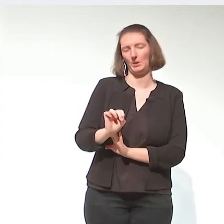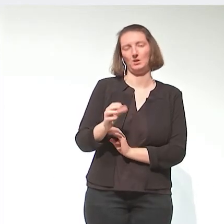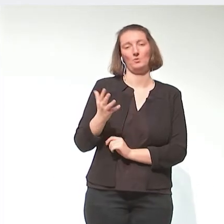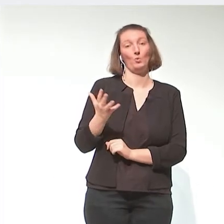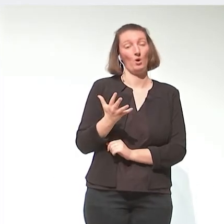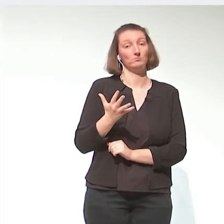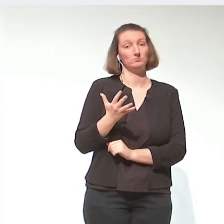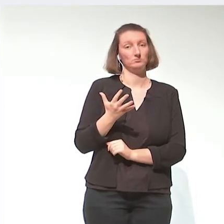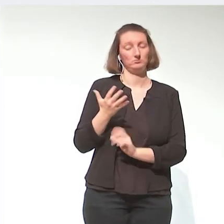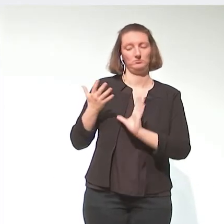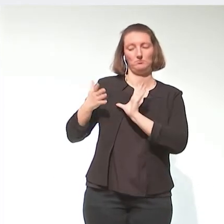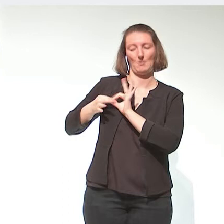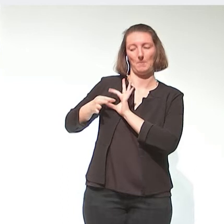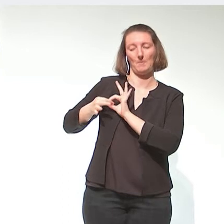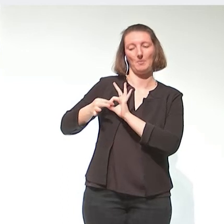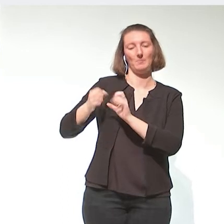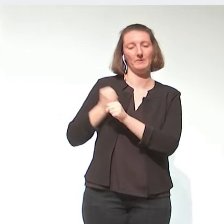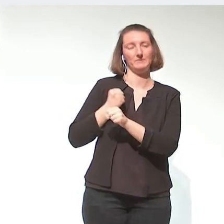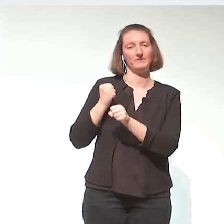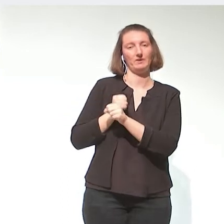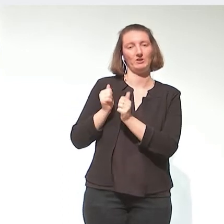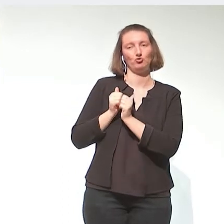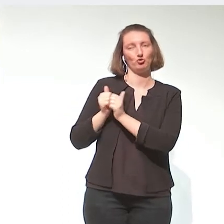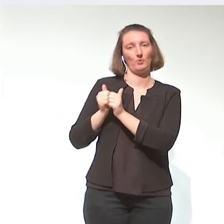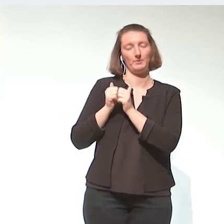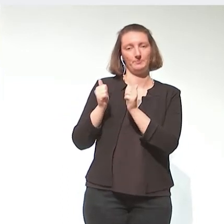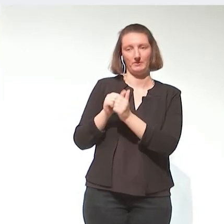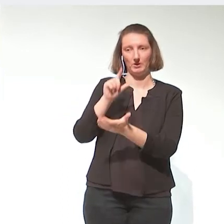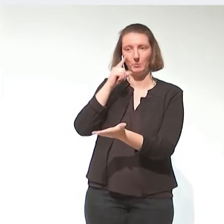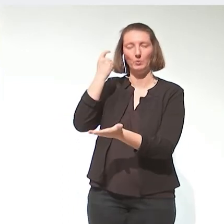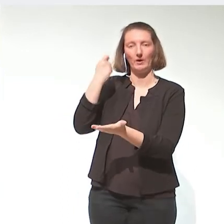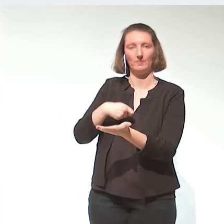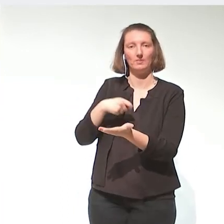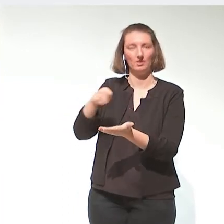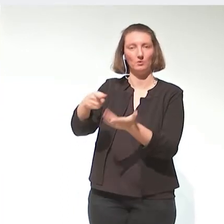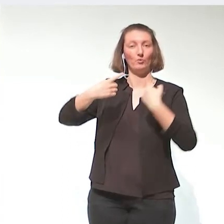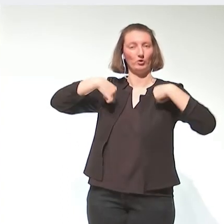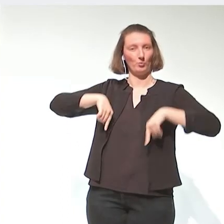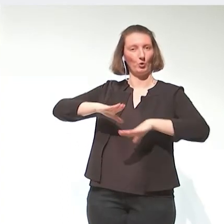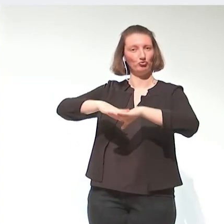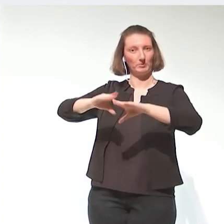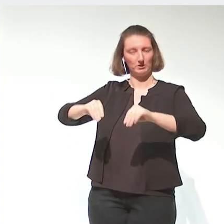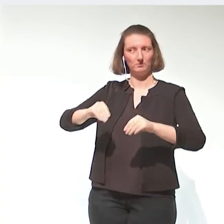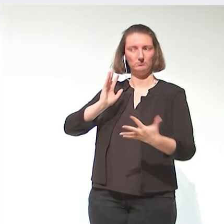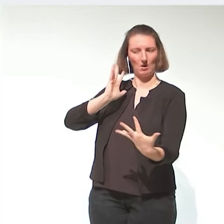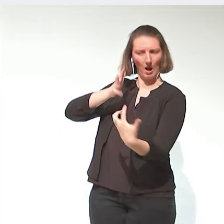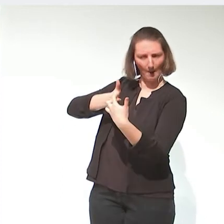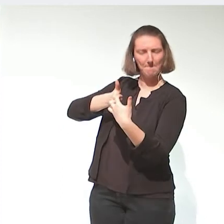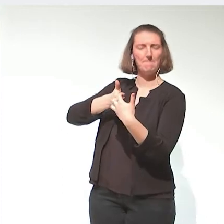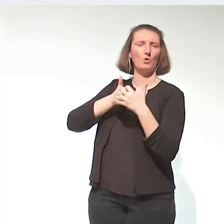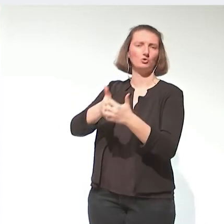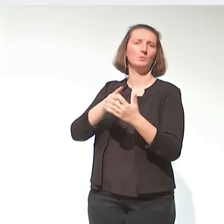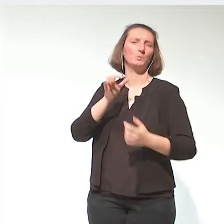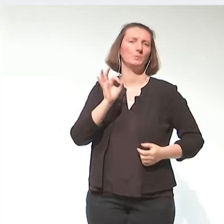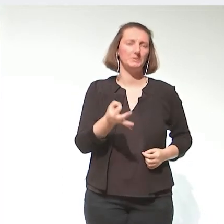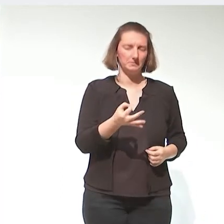works and takes care, and all solutions we impose